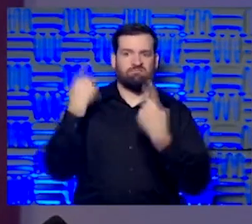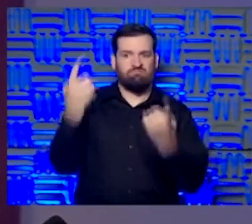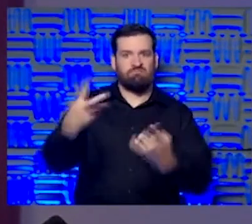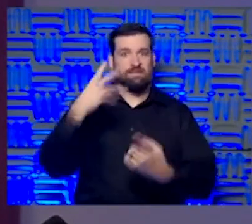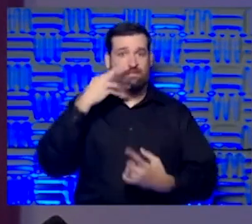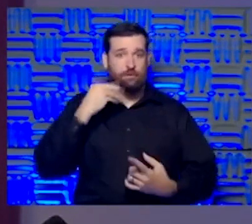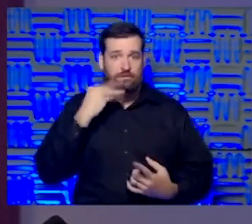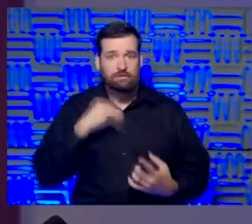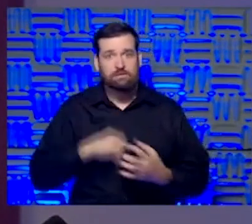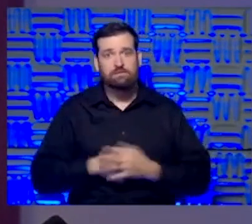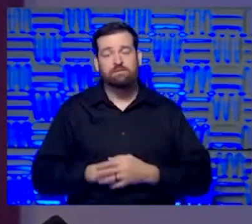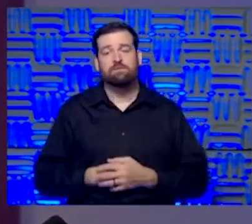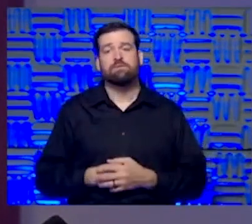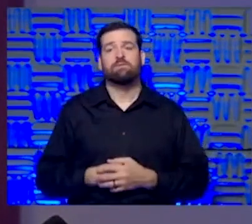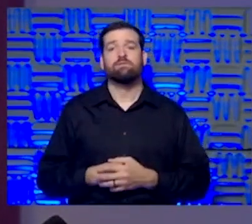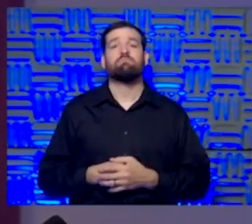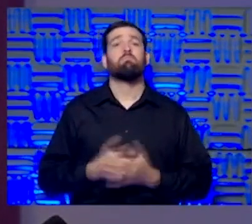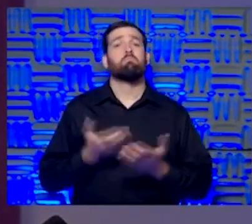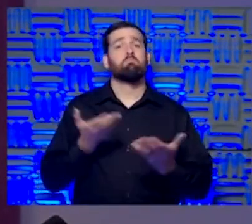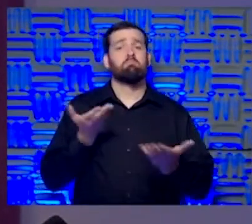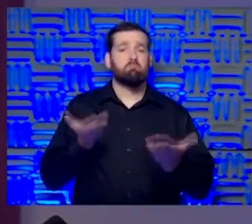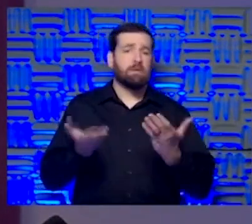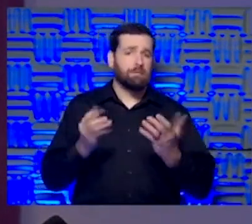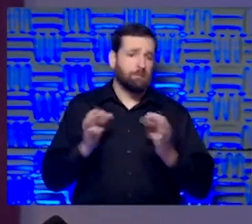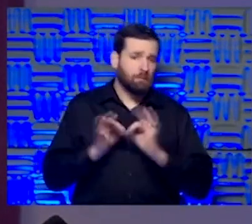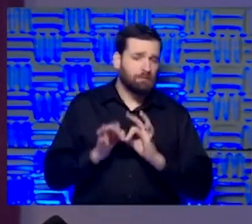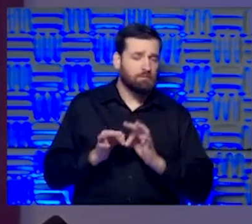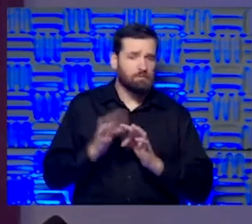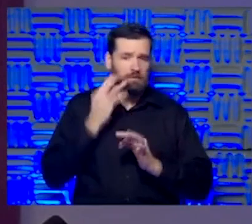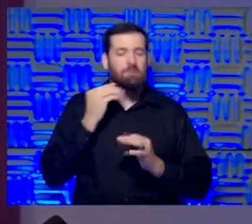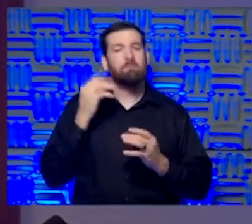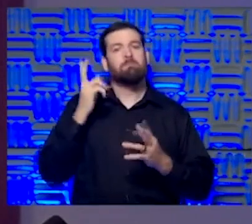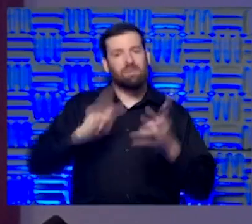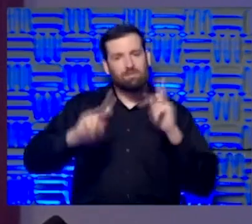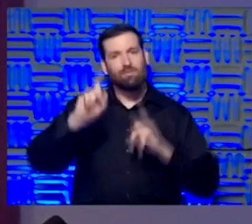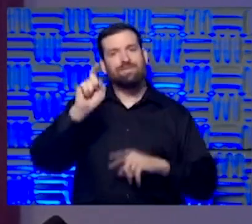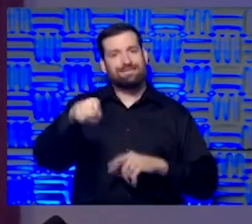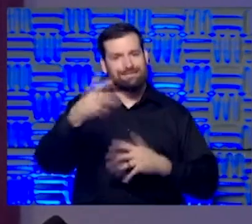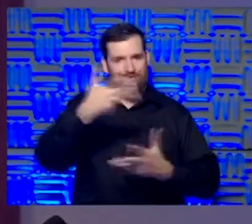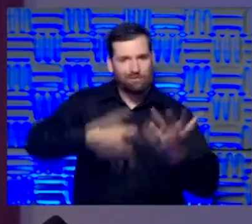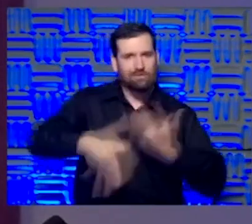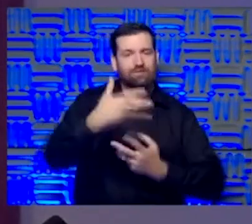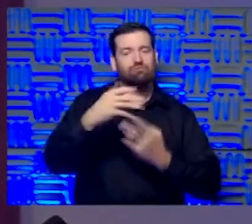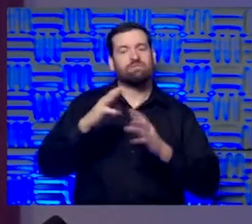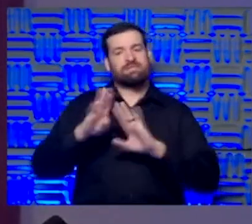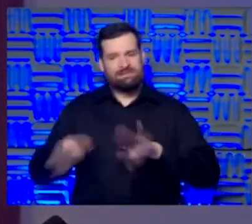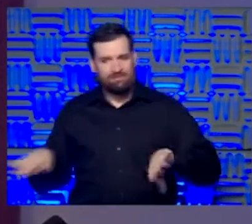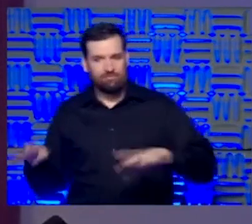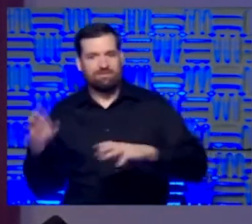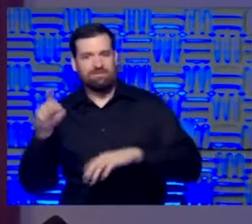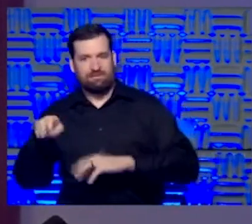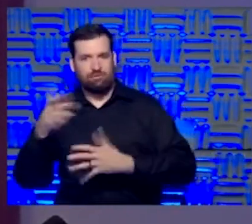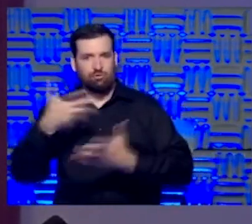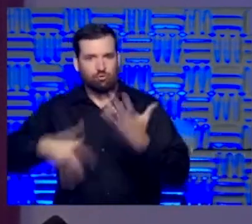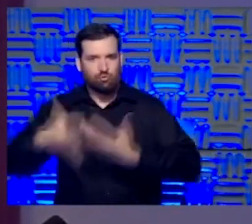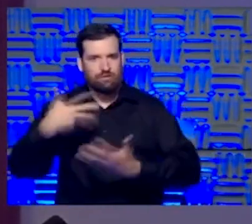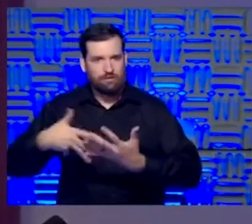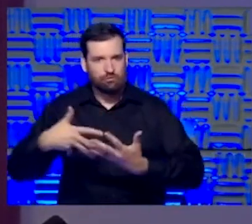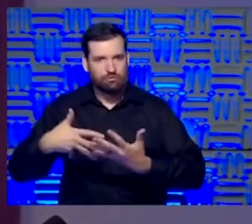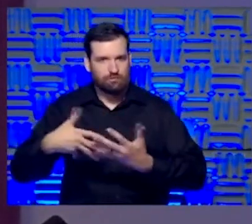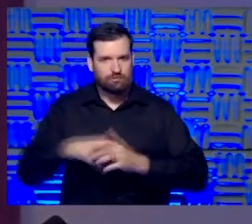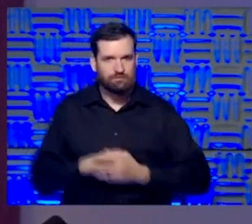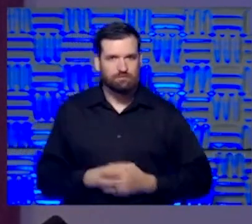experience. That may be worth the experience, because people do need socialization. Kids do need socialization. And so it's